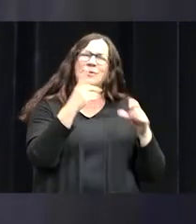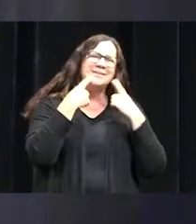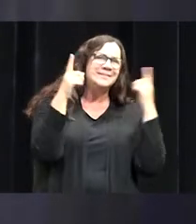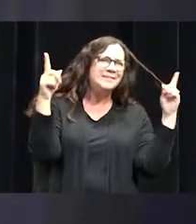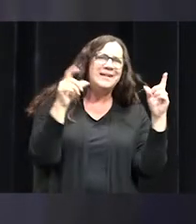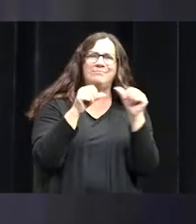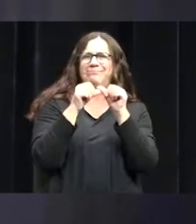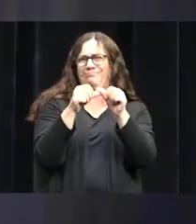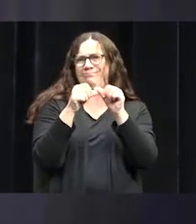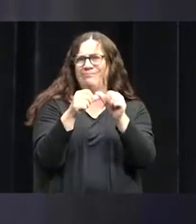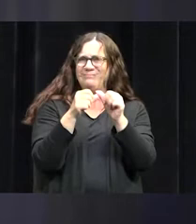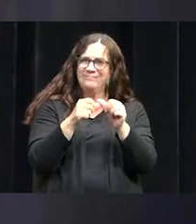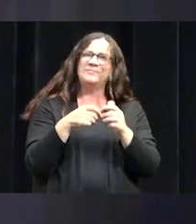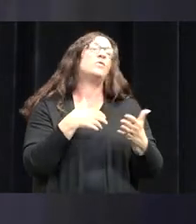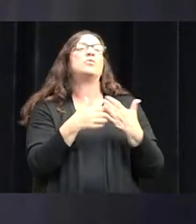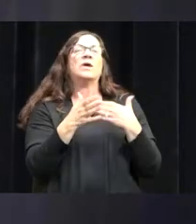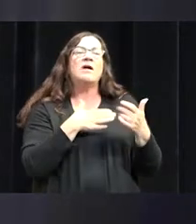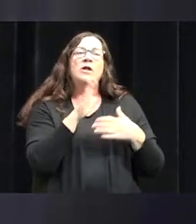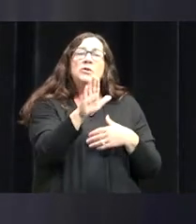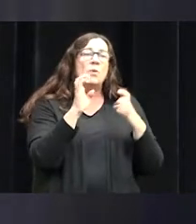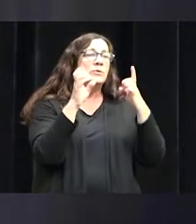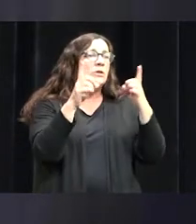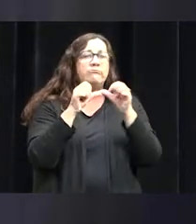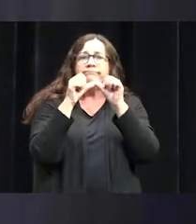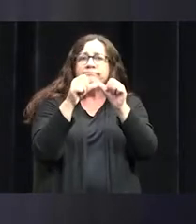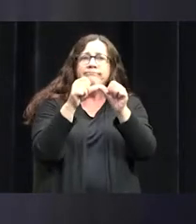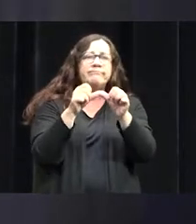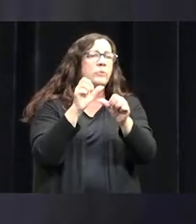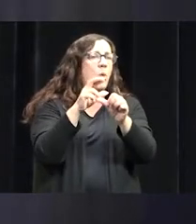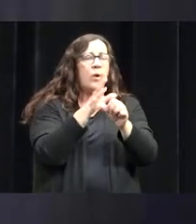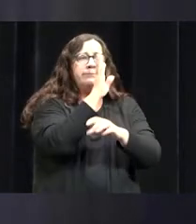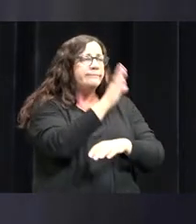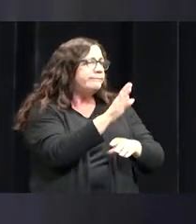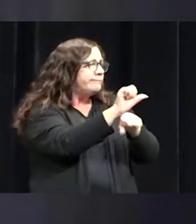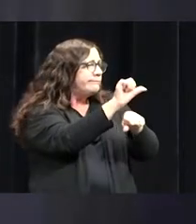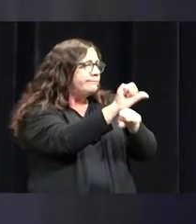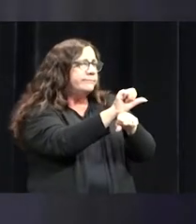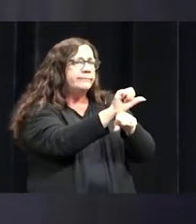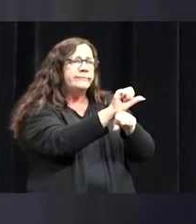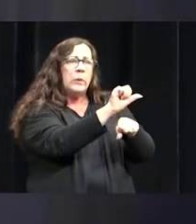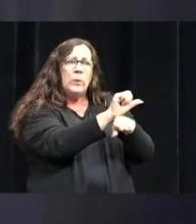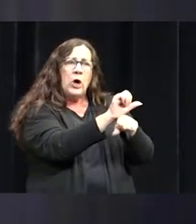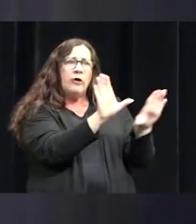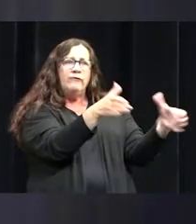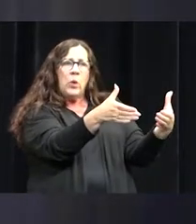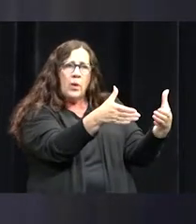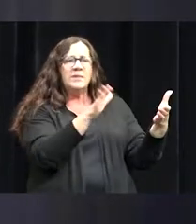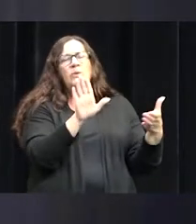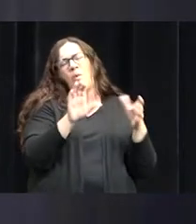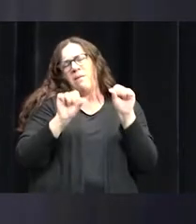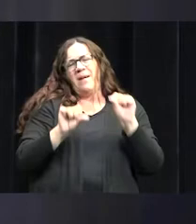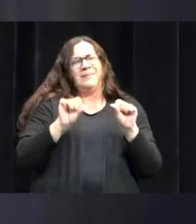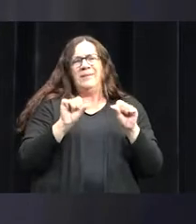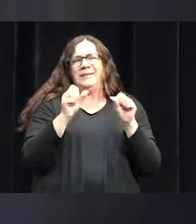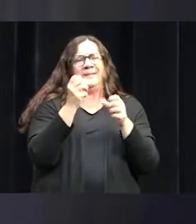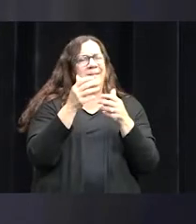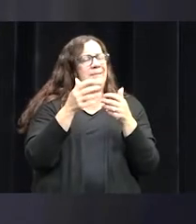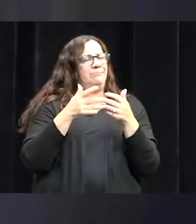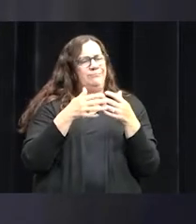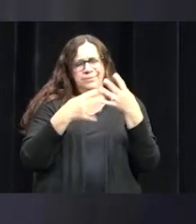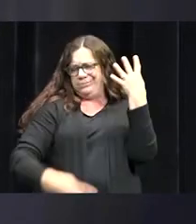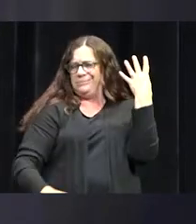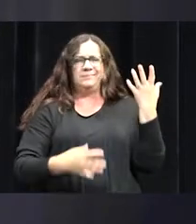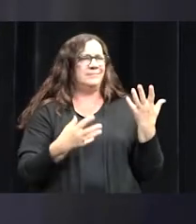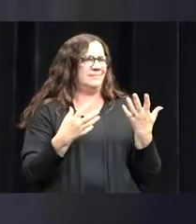whether you are continuing your education or entering the workforce your possibilities are endless and